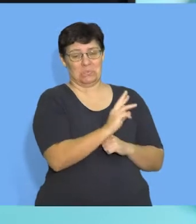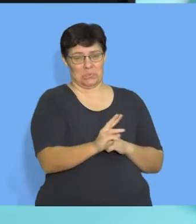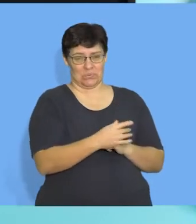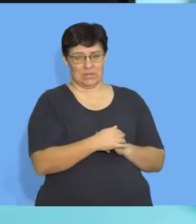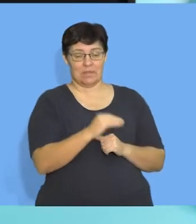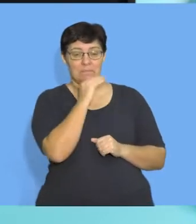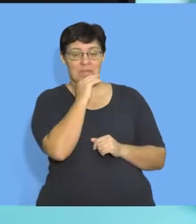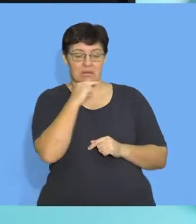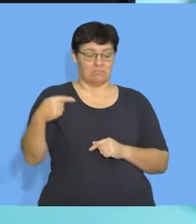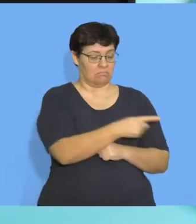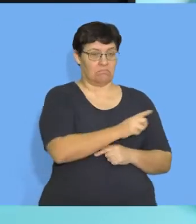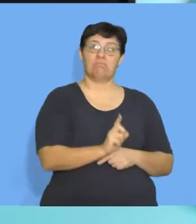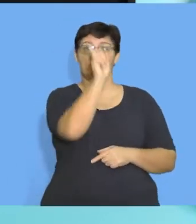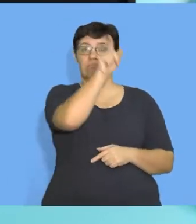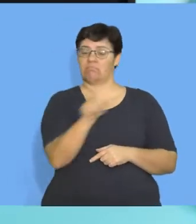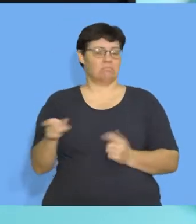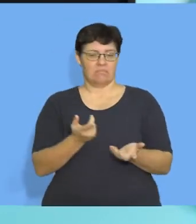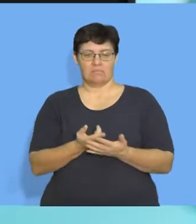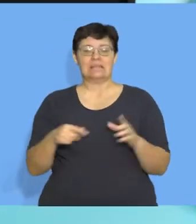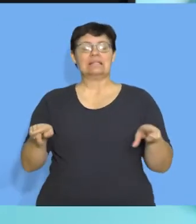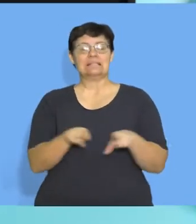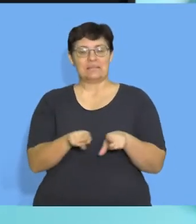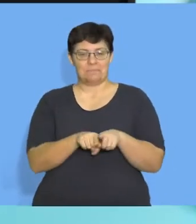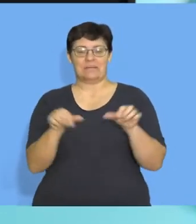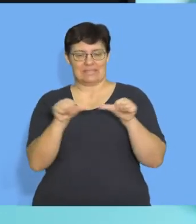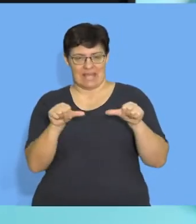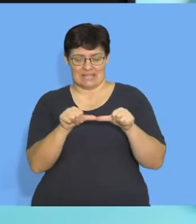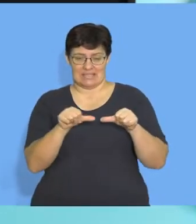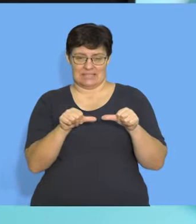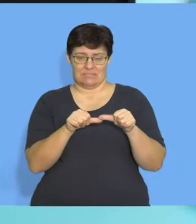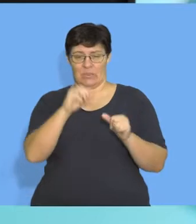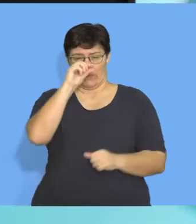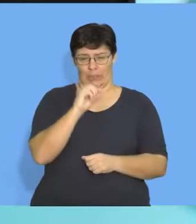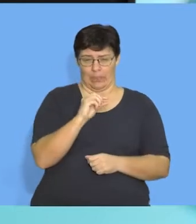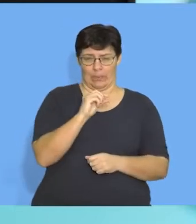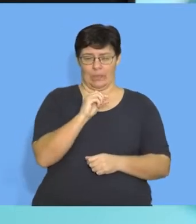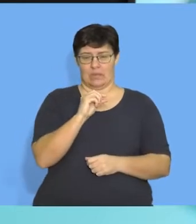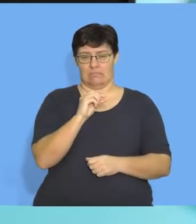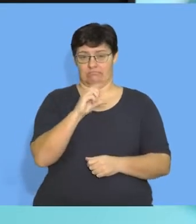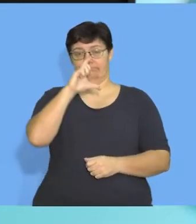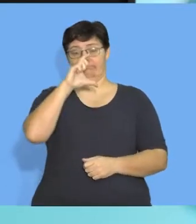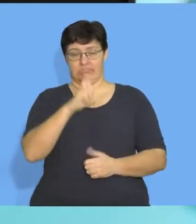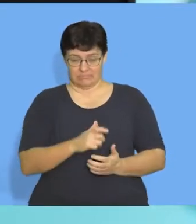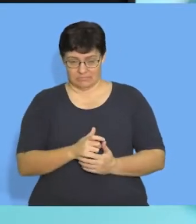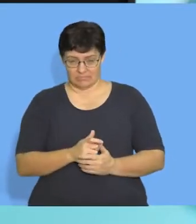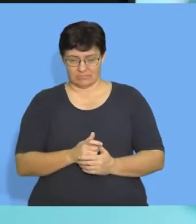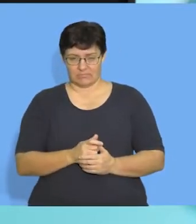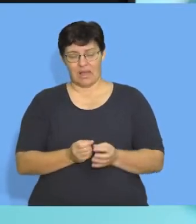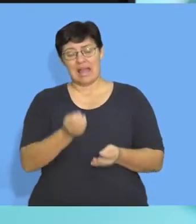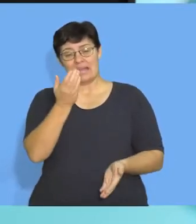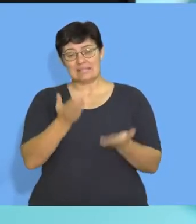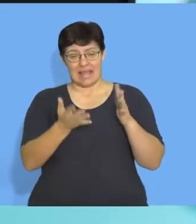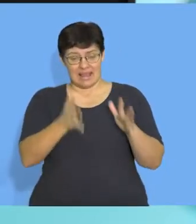a direction. It's still giving me the size of it. There are lots of scalars,